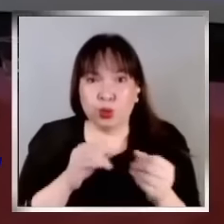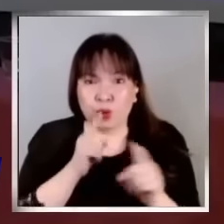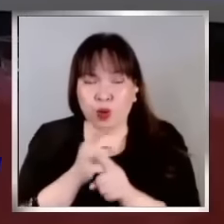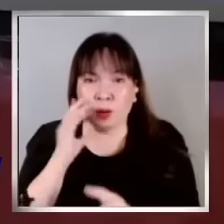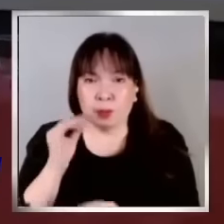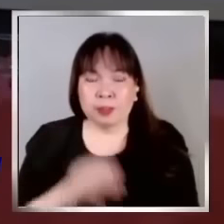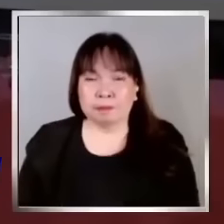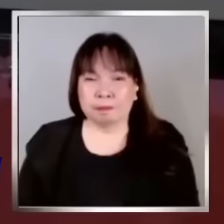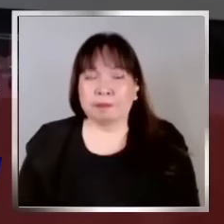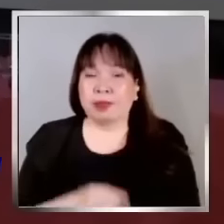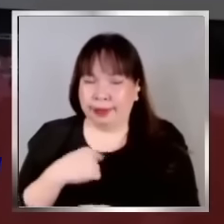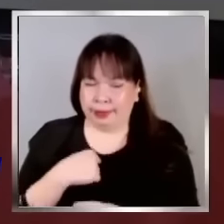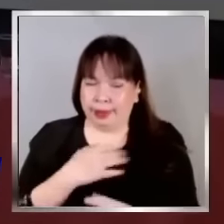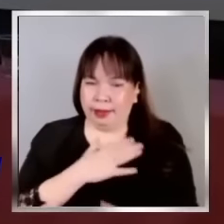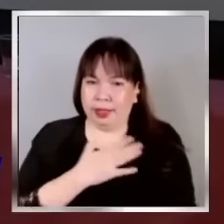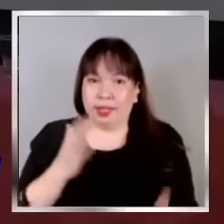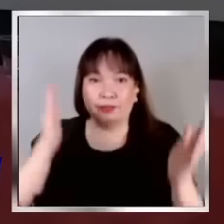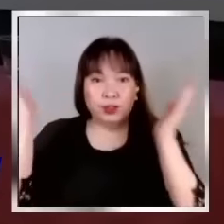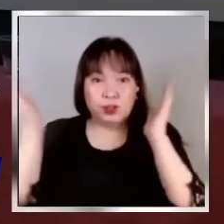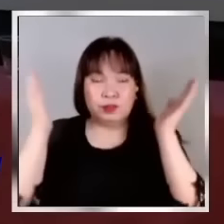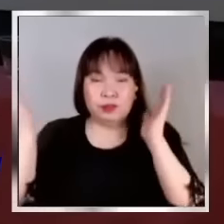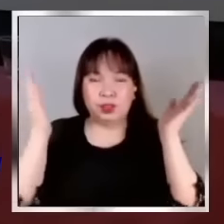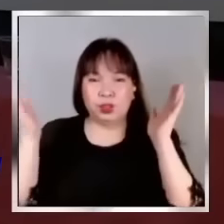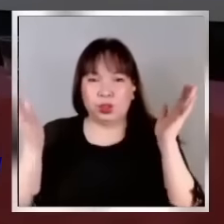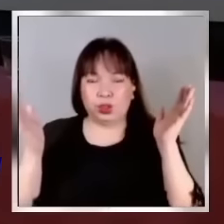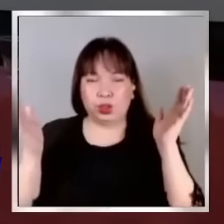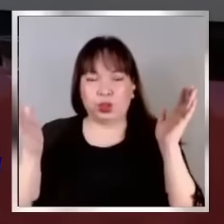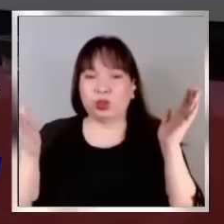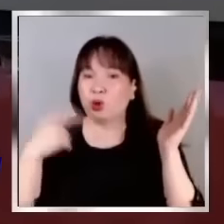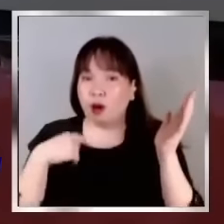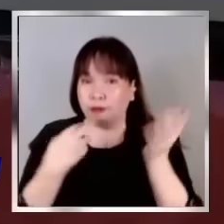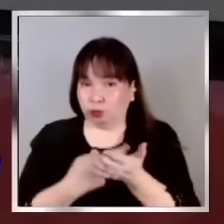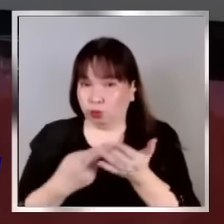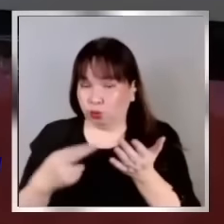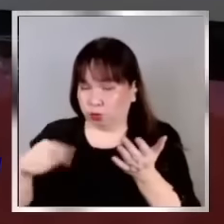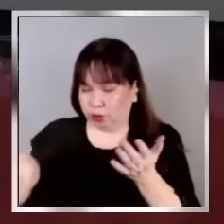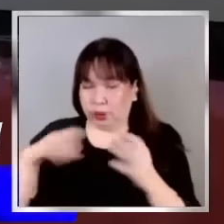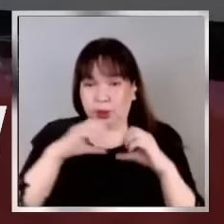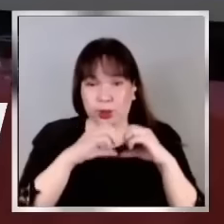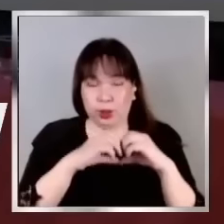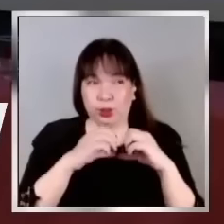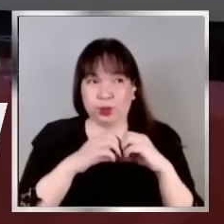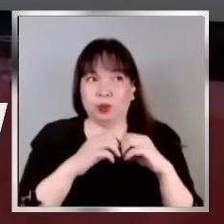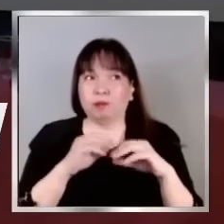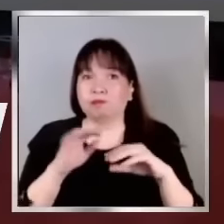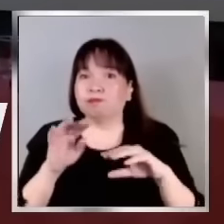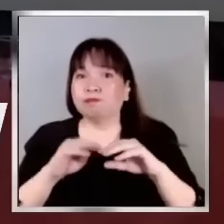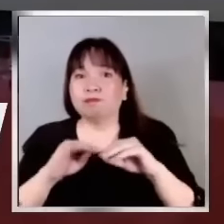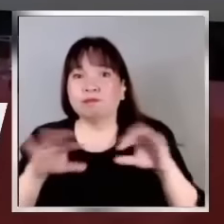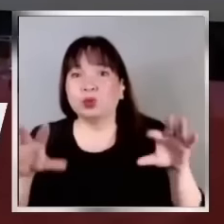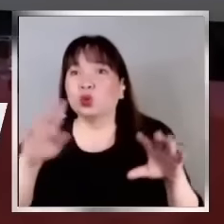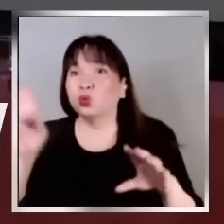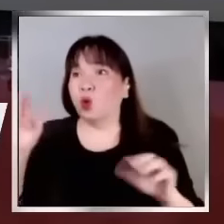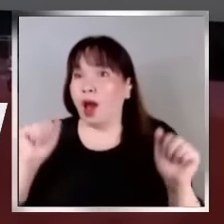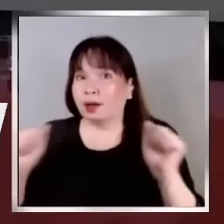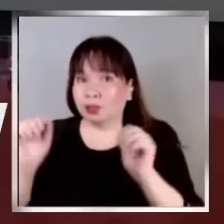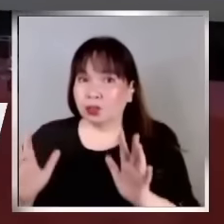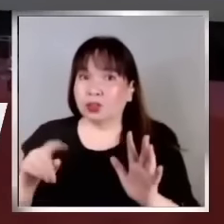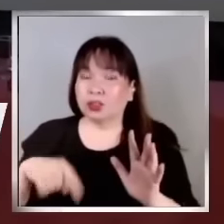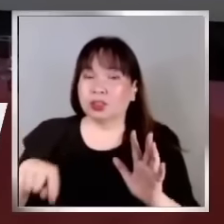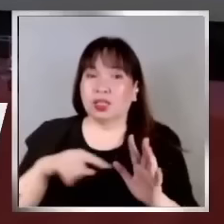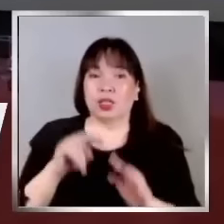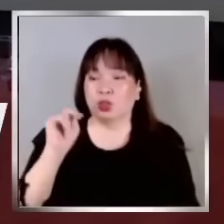our DNA. So with the resources of GMA, its reach, Sparkle artists, and new media, we